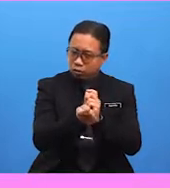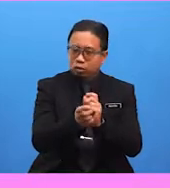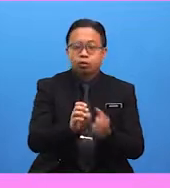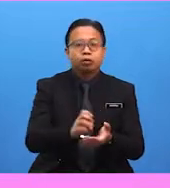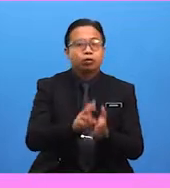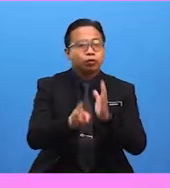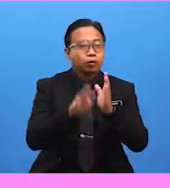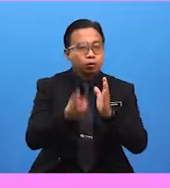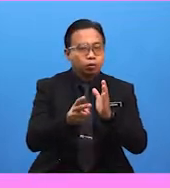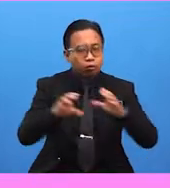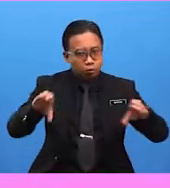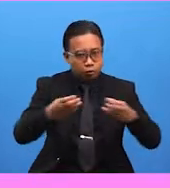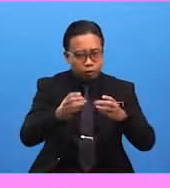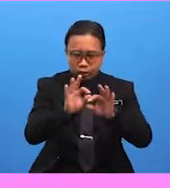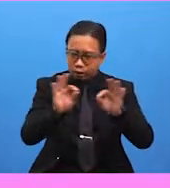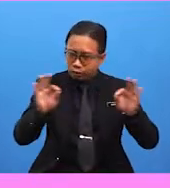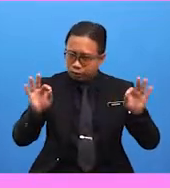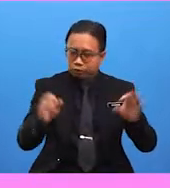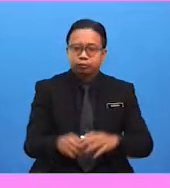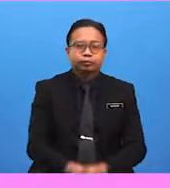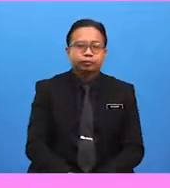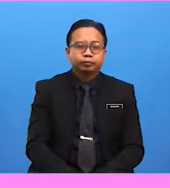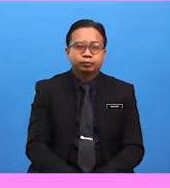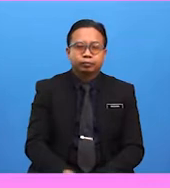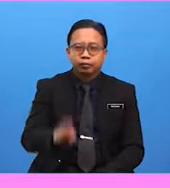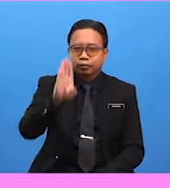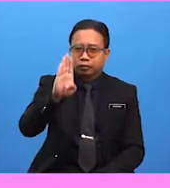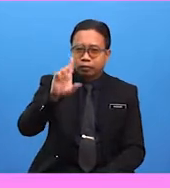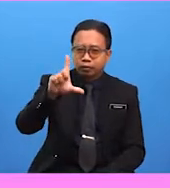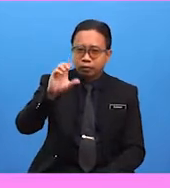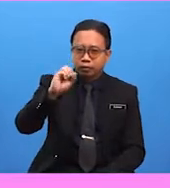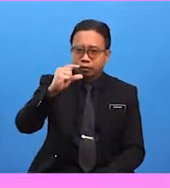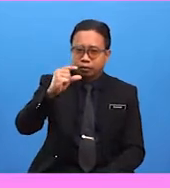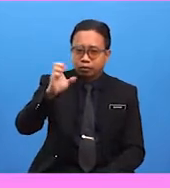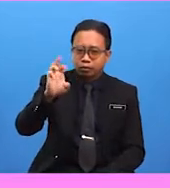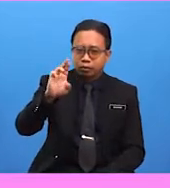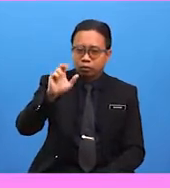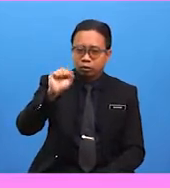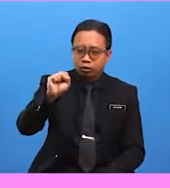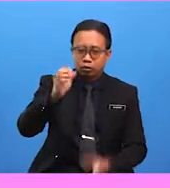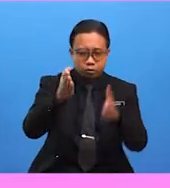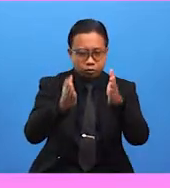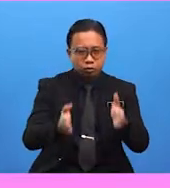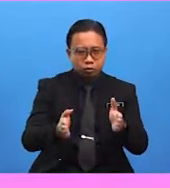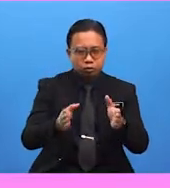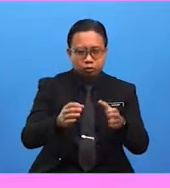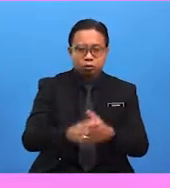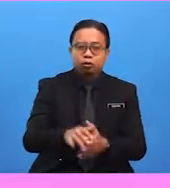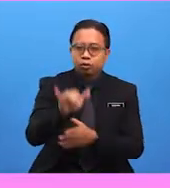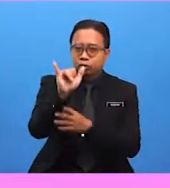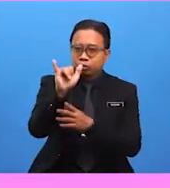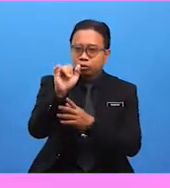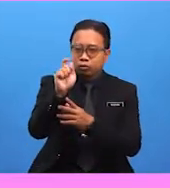text. Thus, bloggers, photographers,